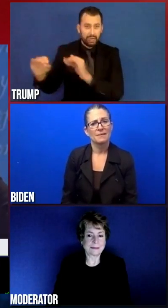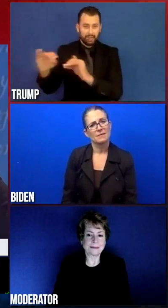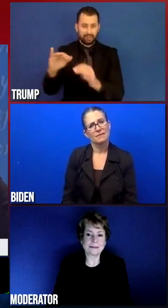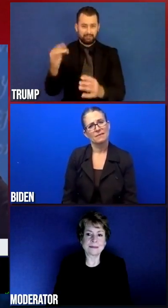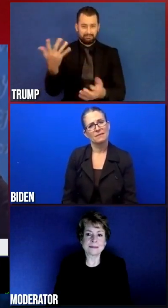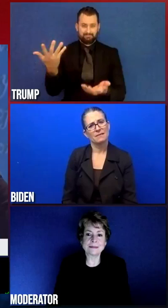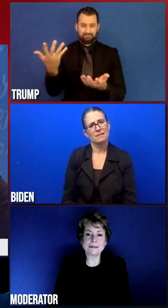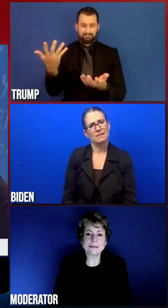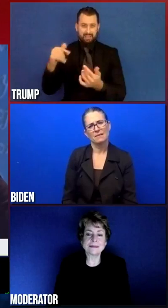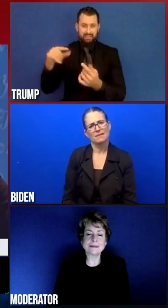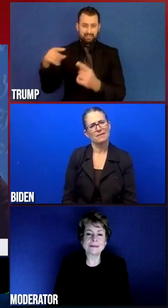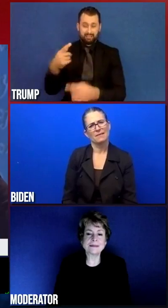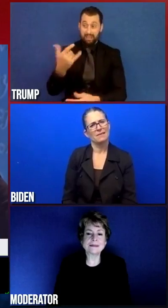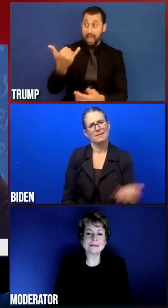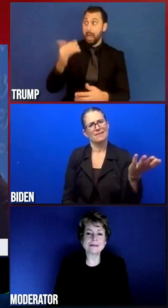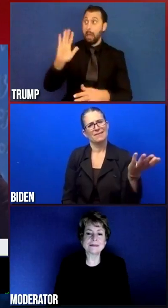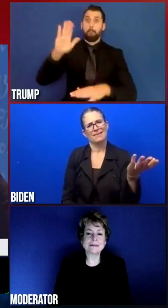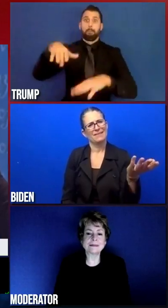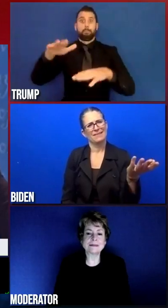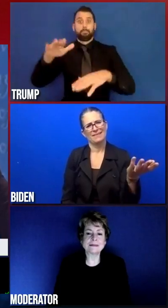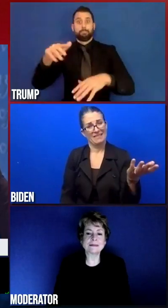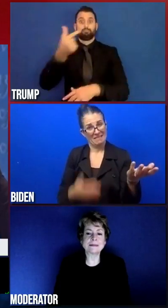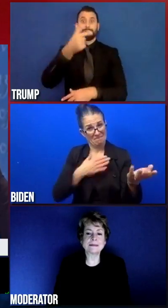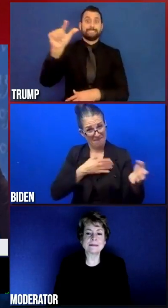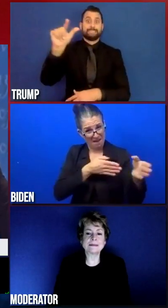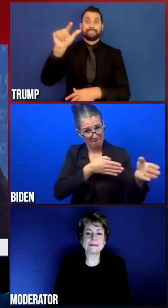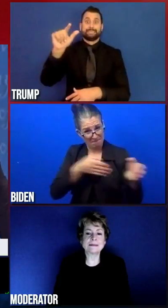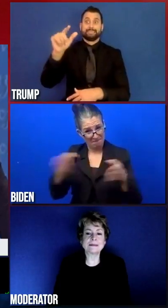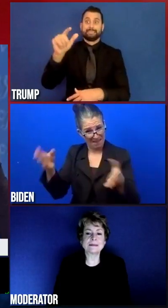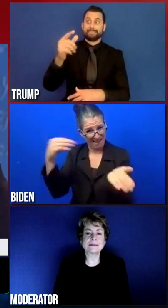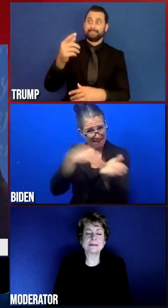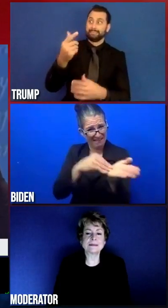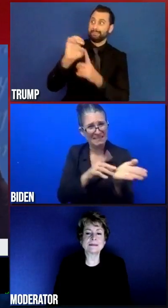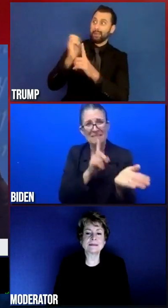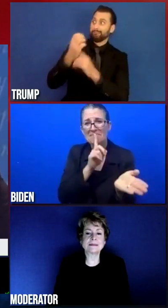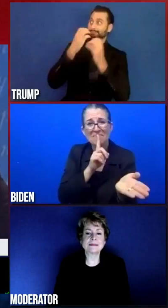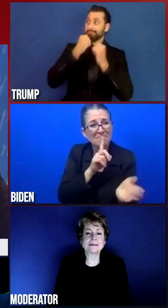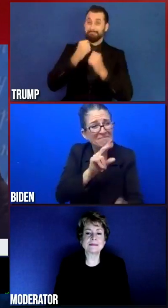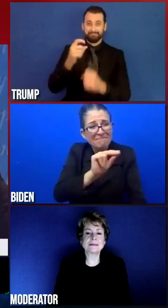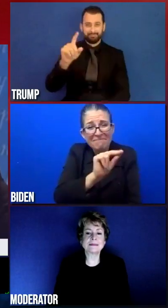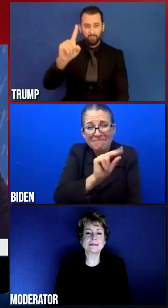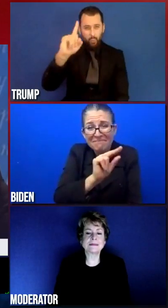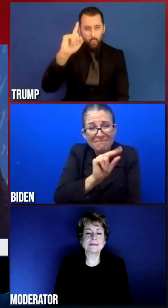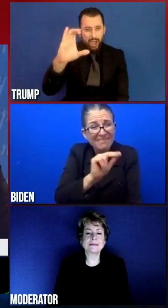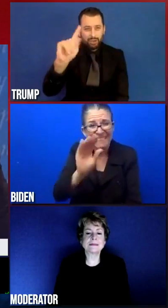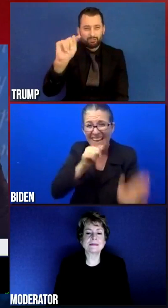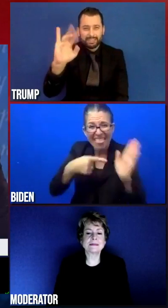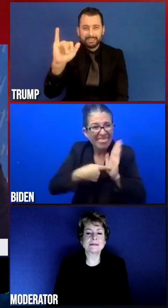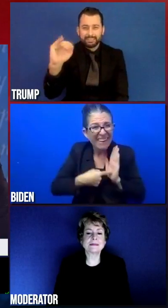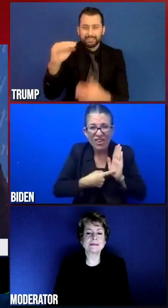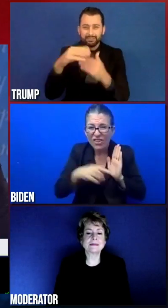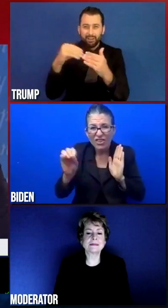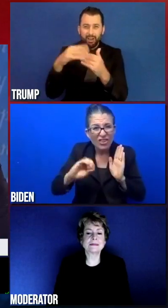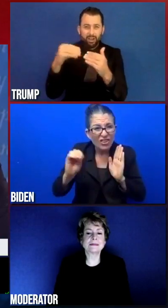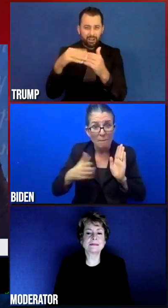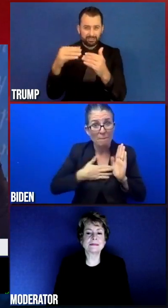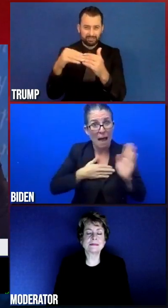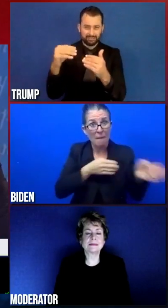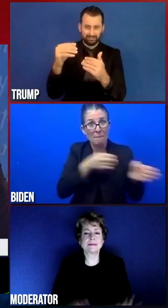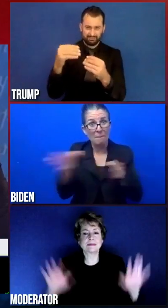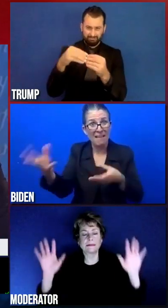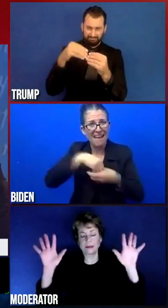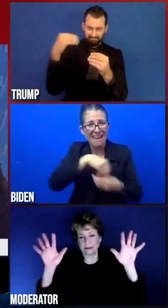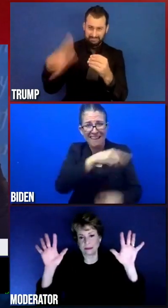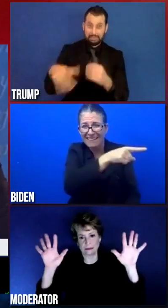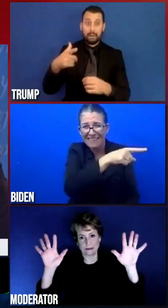plan. That's the Green well, New you want to Deal rebuild every is building. not my plan. You want to rebuild every. If he knew anything about, if he knew anything he made a about, statement about the